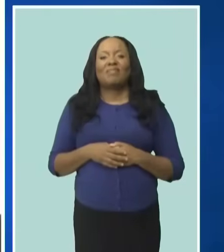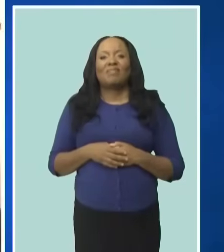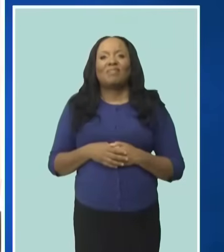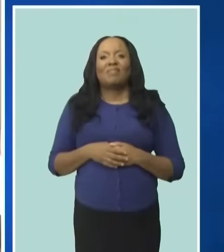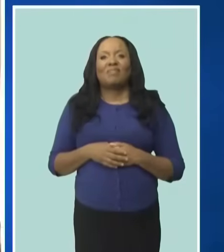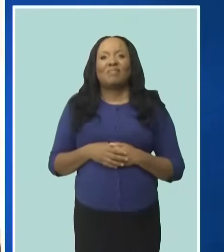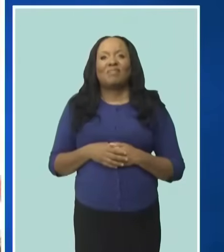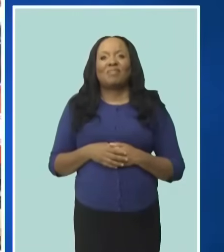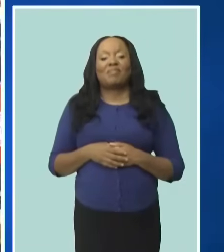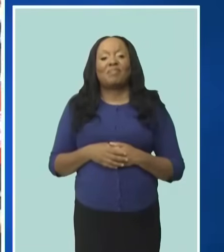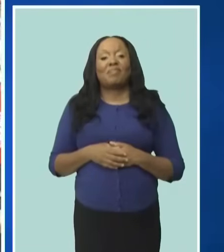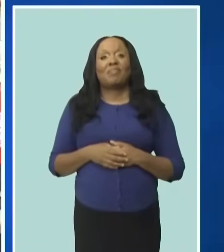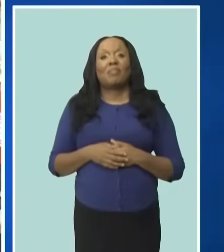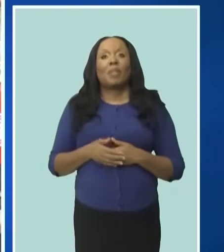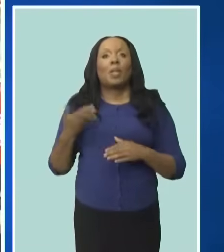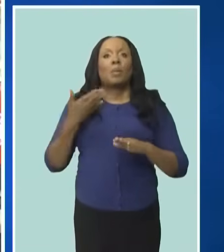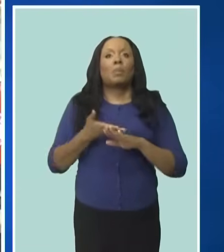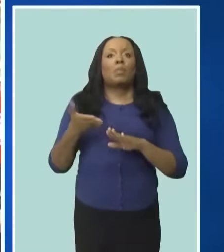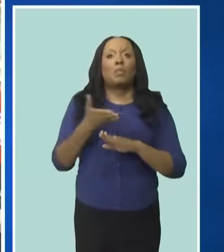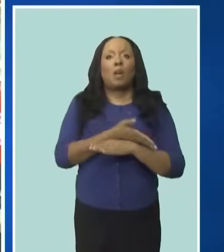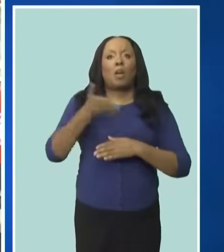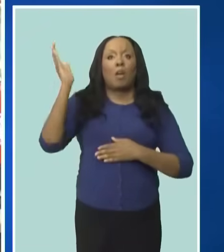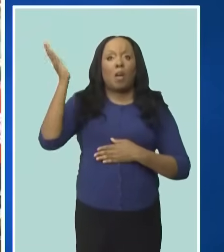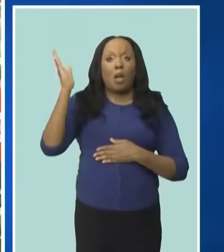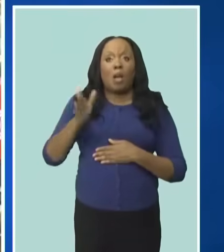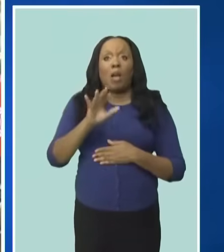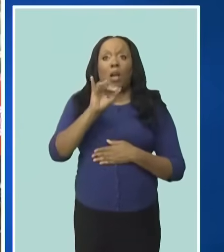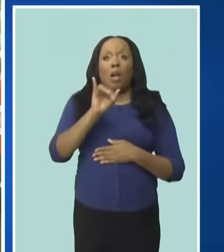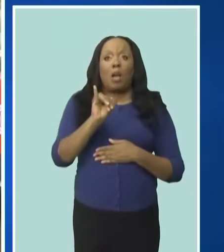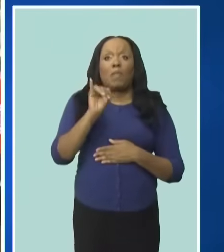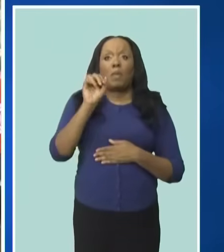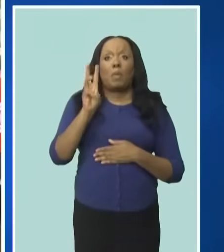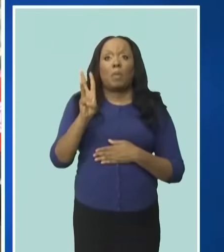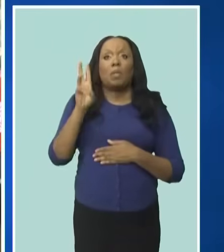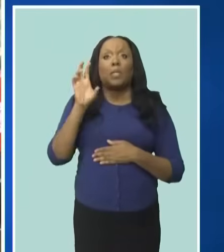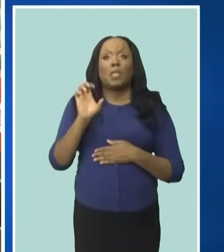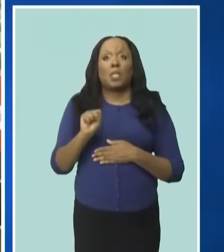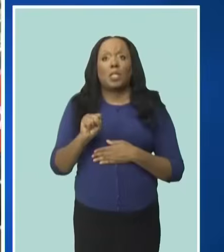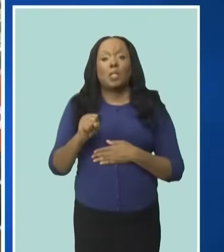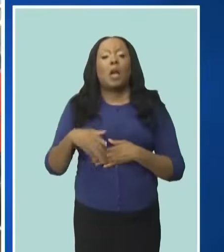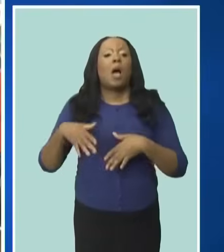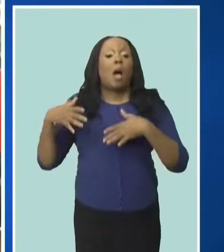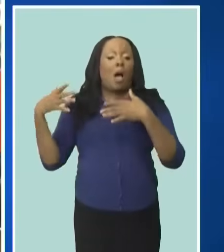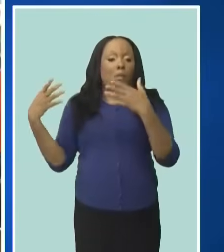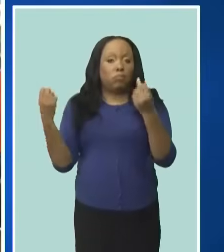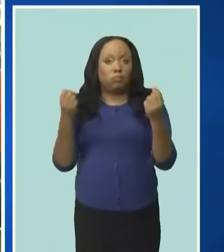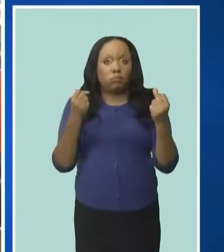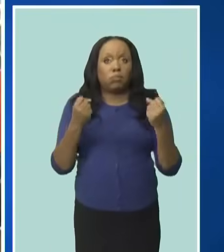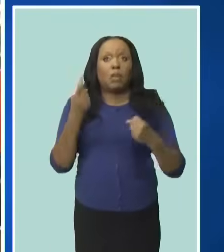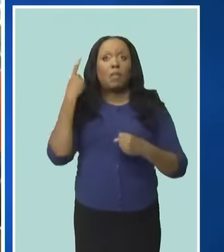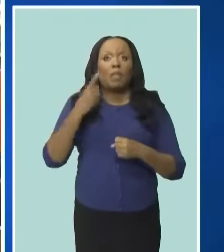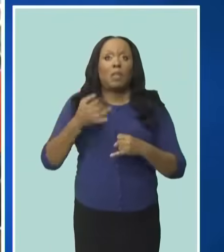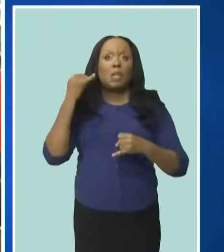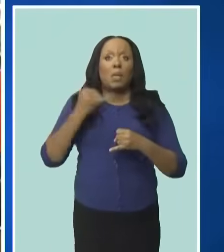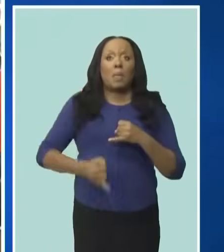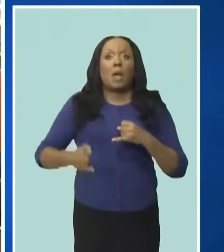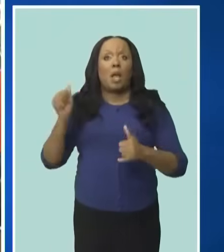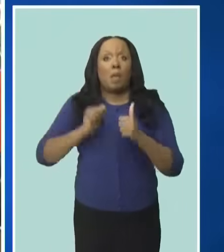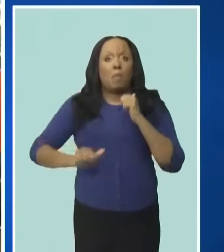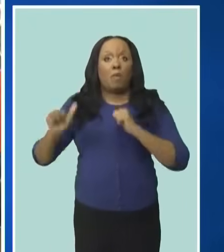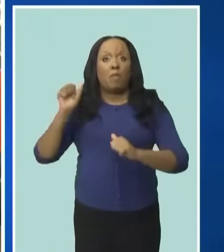hallelujah. But just before the feature address, the Irvin Wilson Primary School did this to bring the curtains down on the